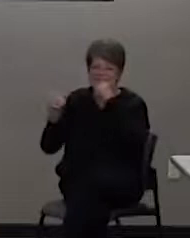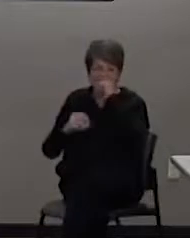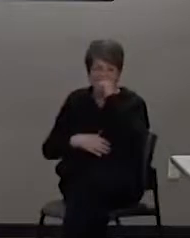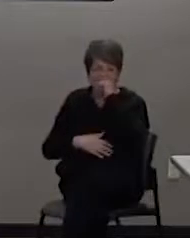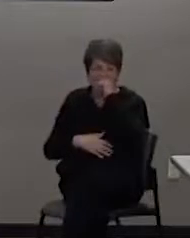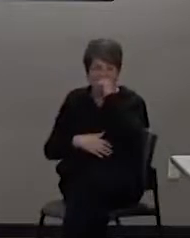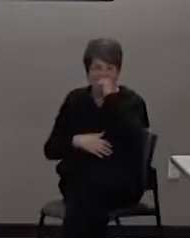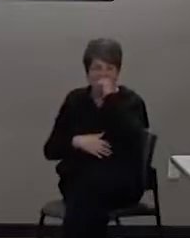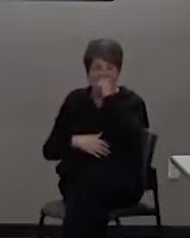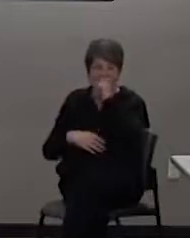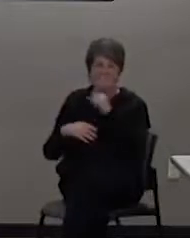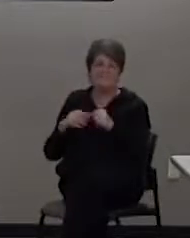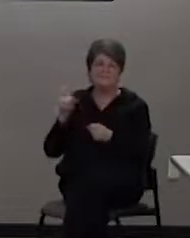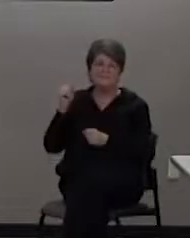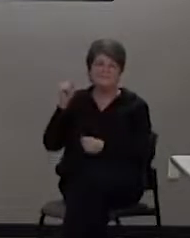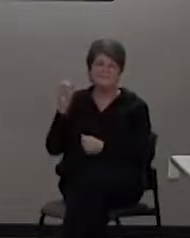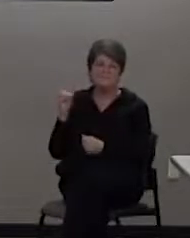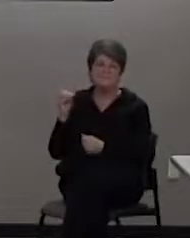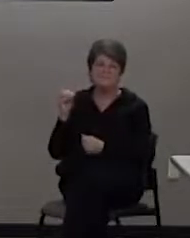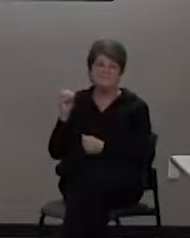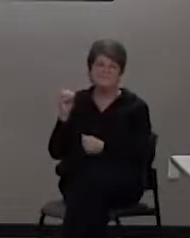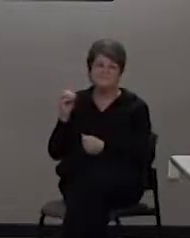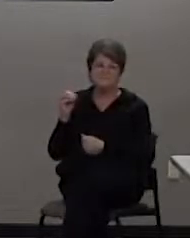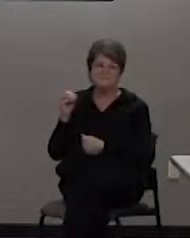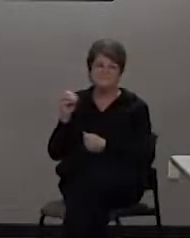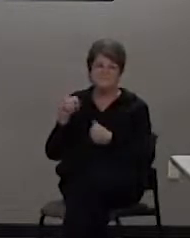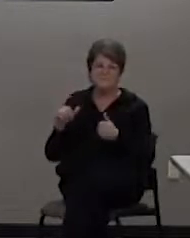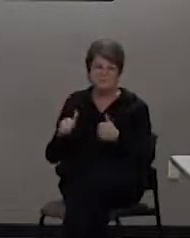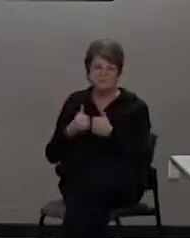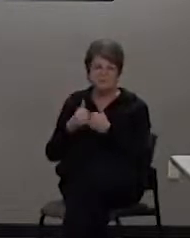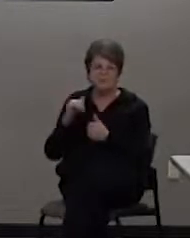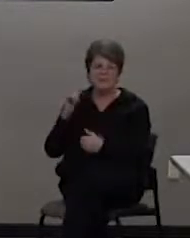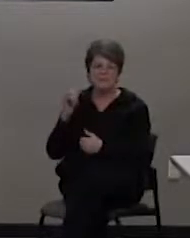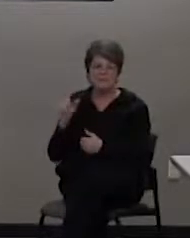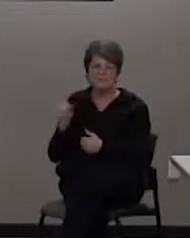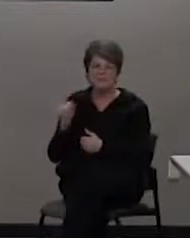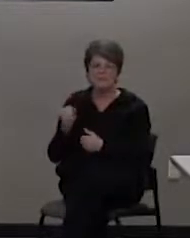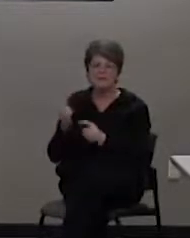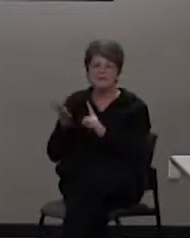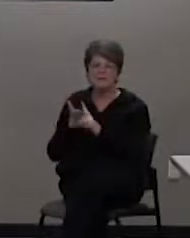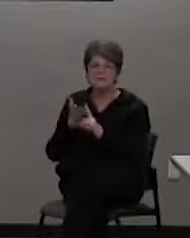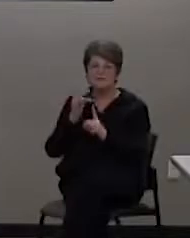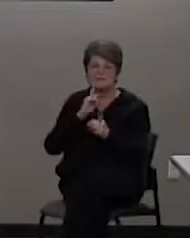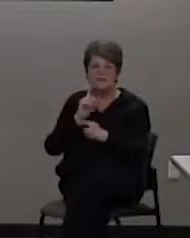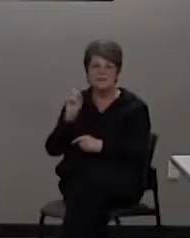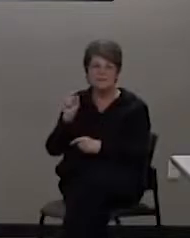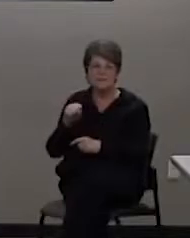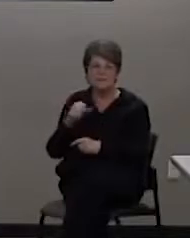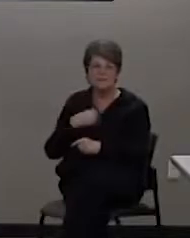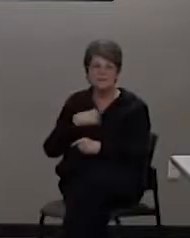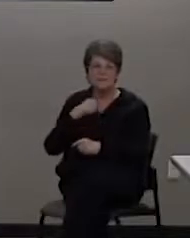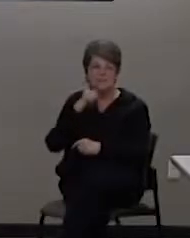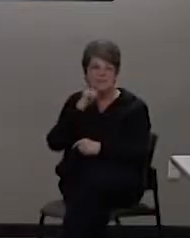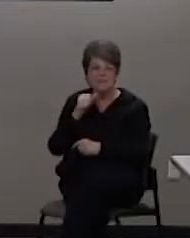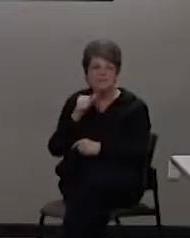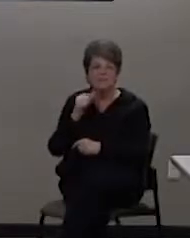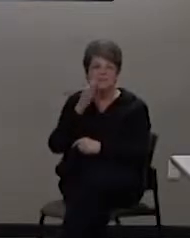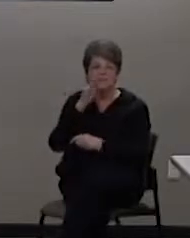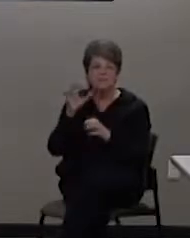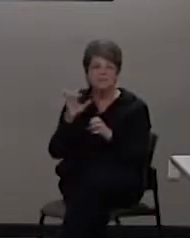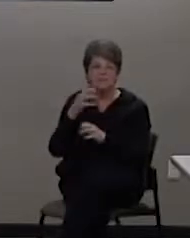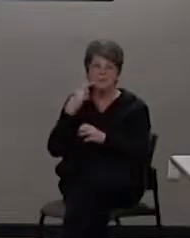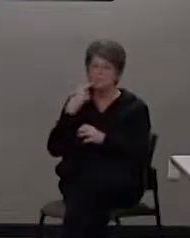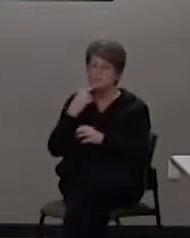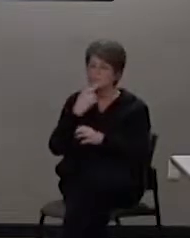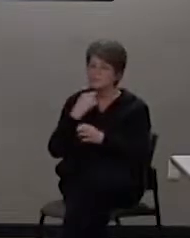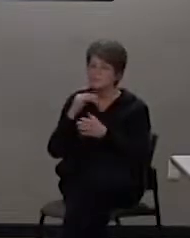have lots of taxes. So the challenge is convincing people that yes, I'm not necessarily going to do a restaurant